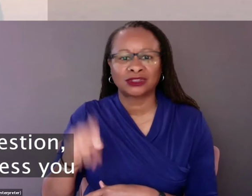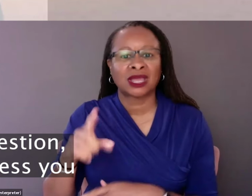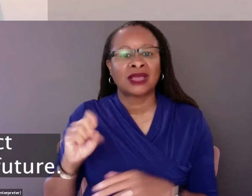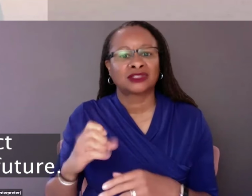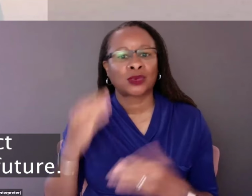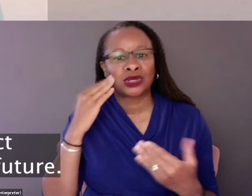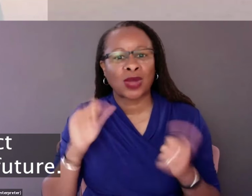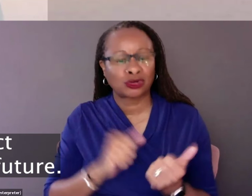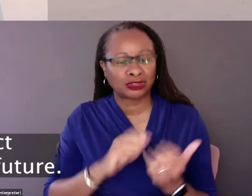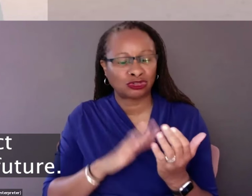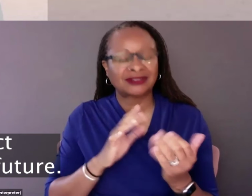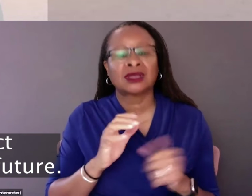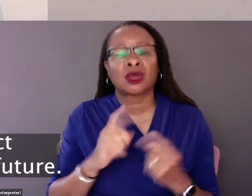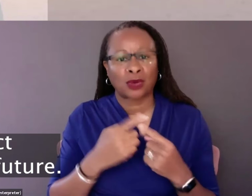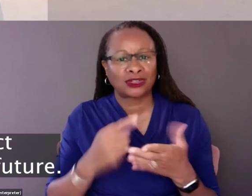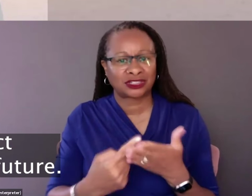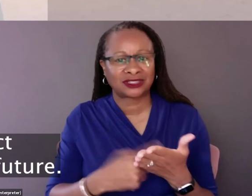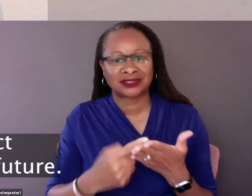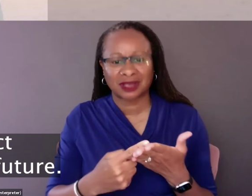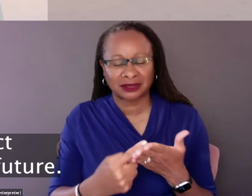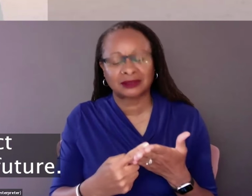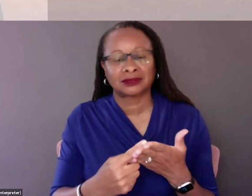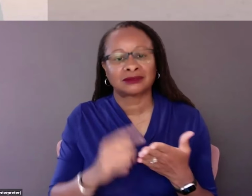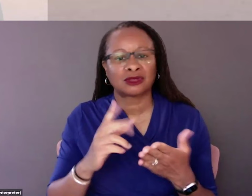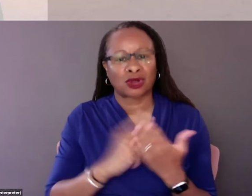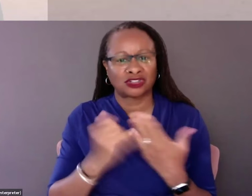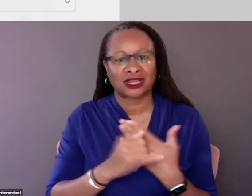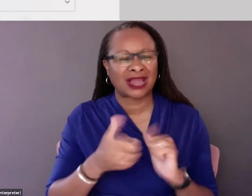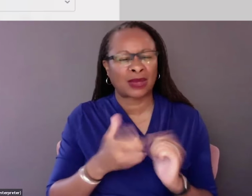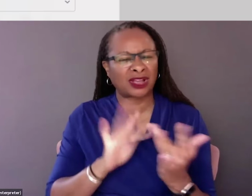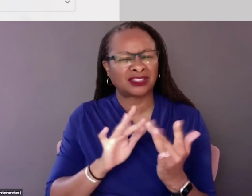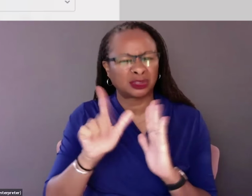to address you when discussing the project and reaching out to you in the future.